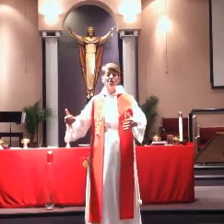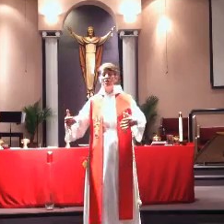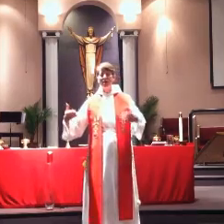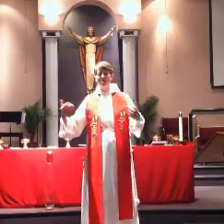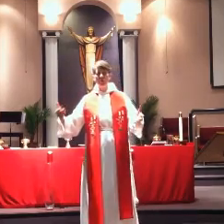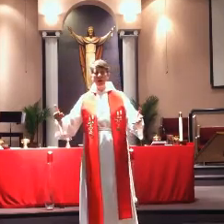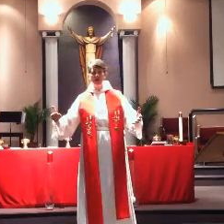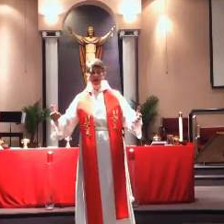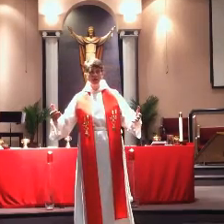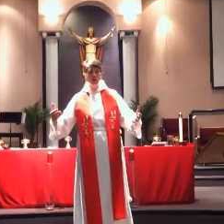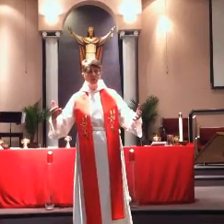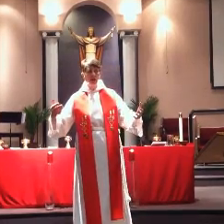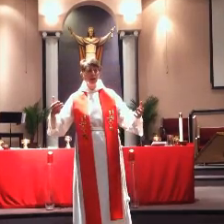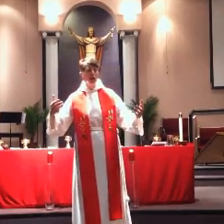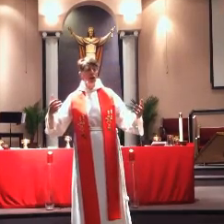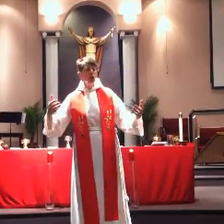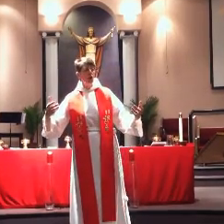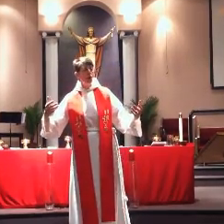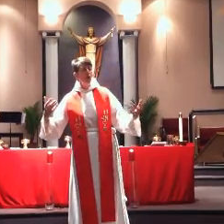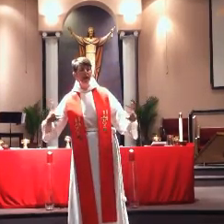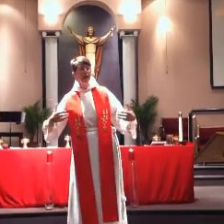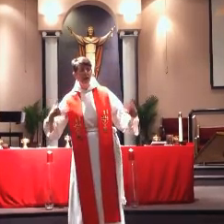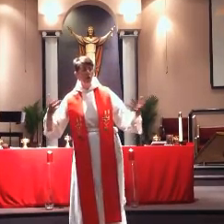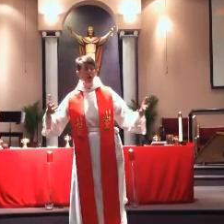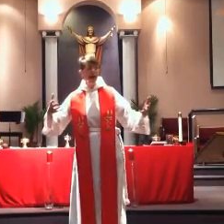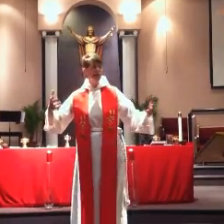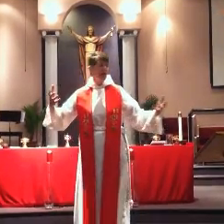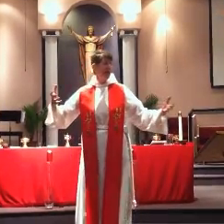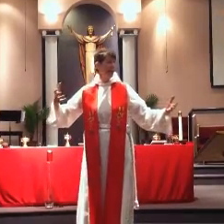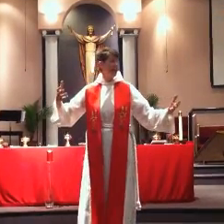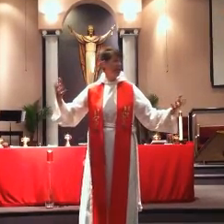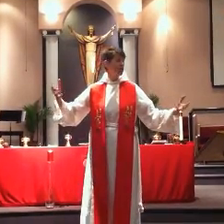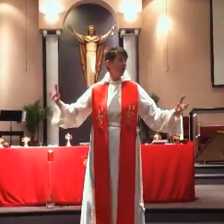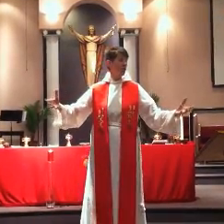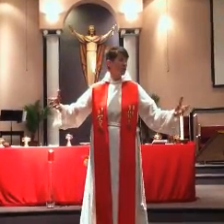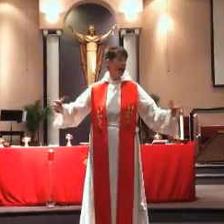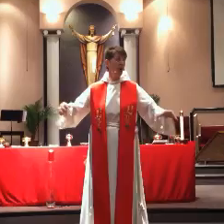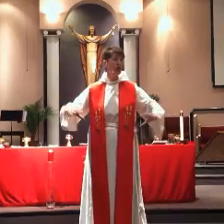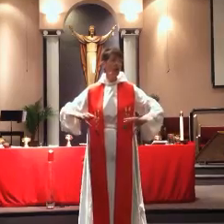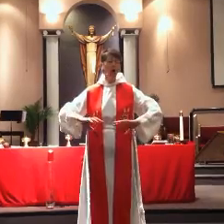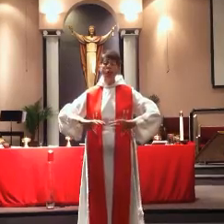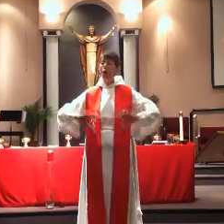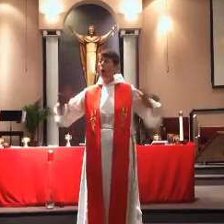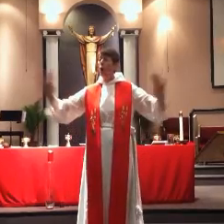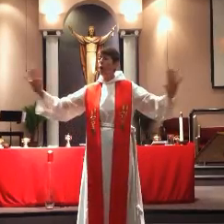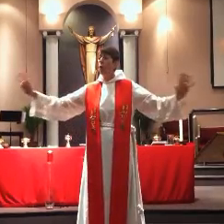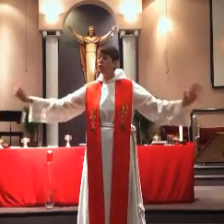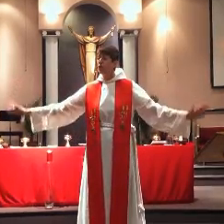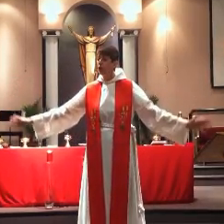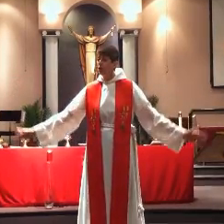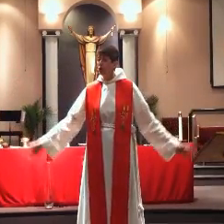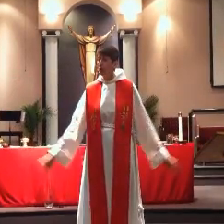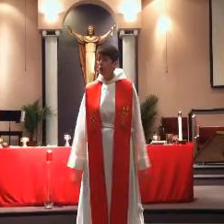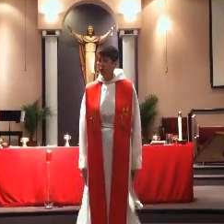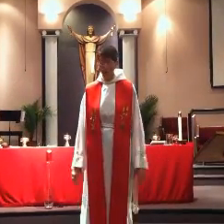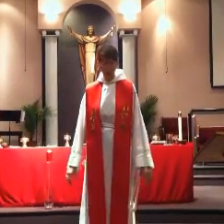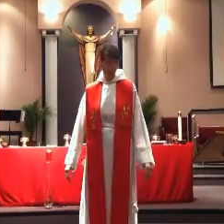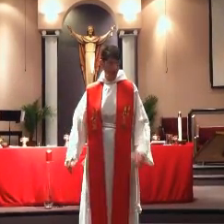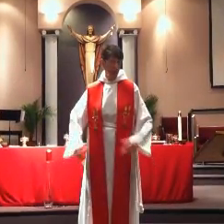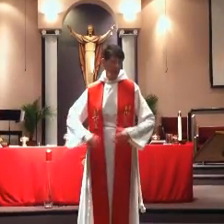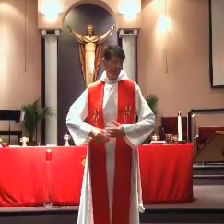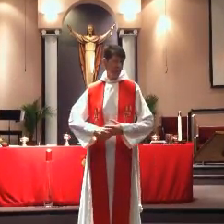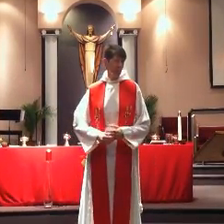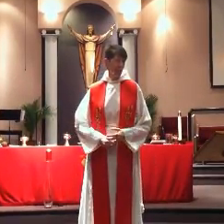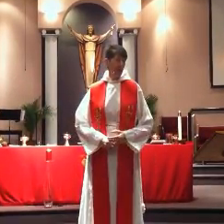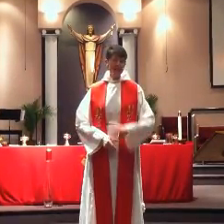to the villages that he is about to enter, but really in a way sending these folks out all over the